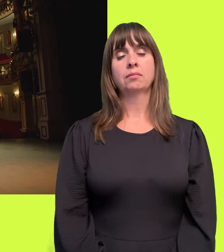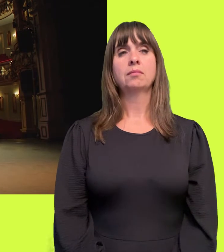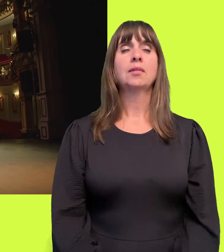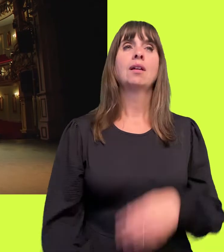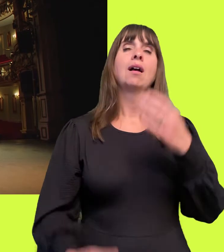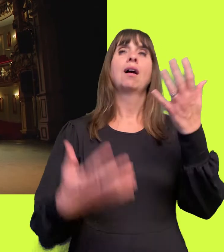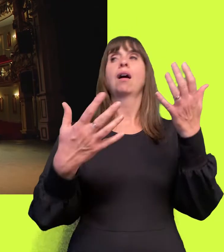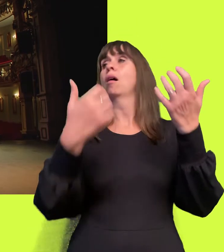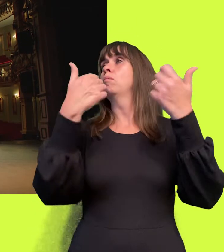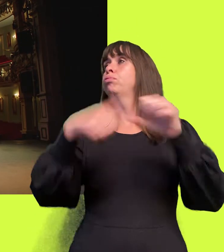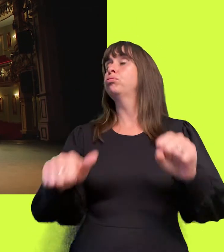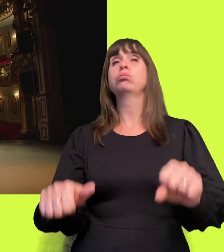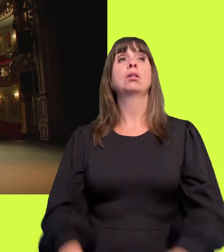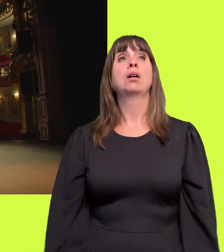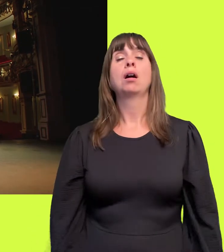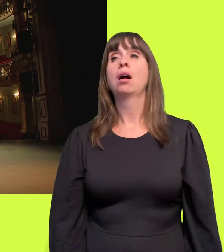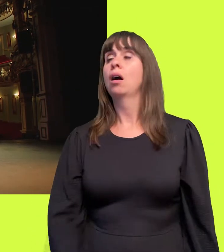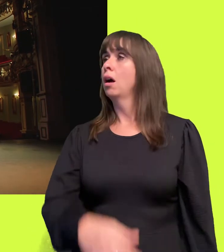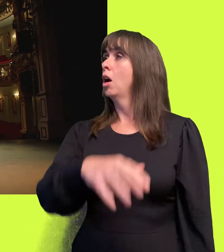Yup, she's in here.